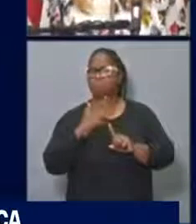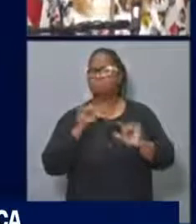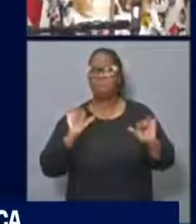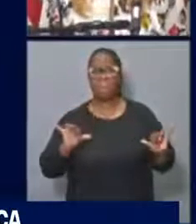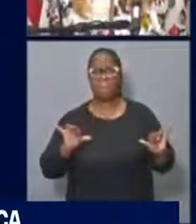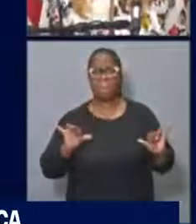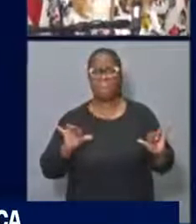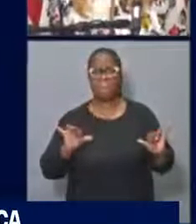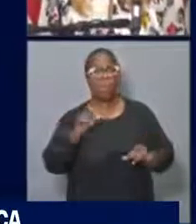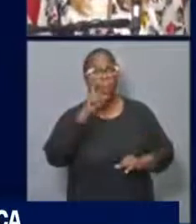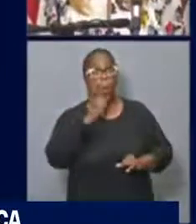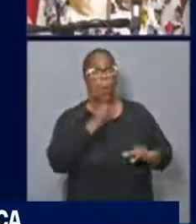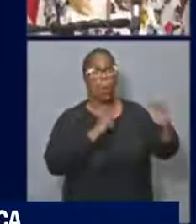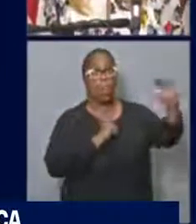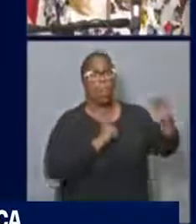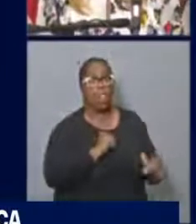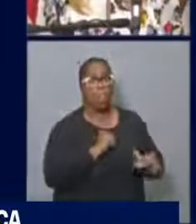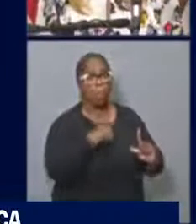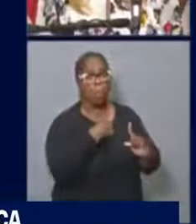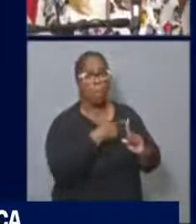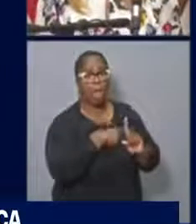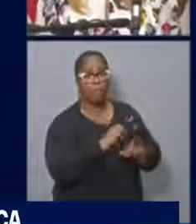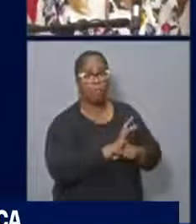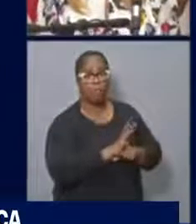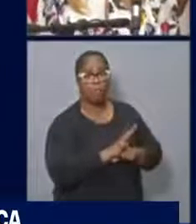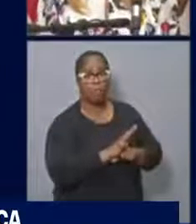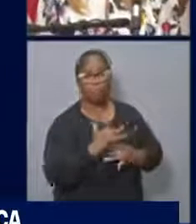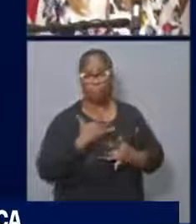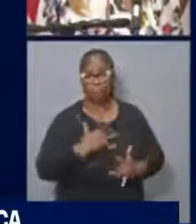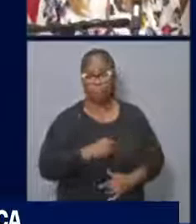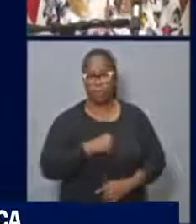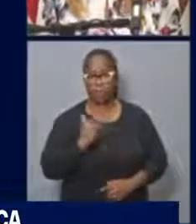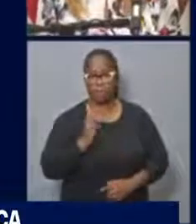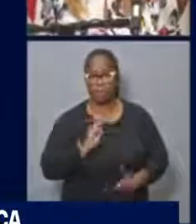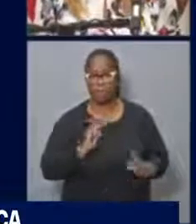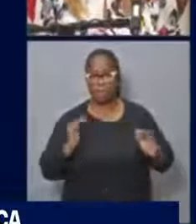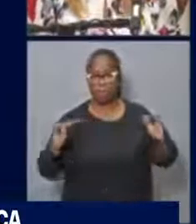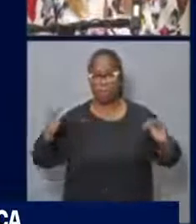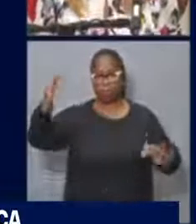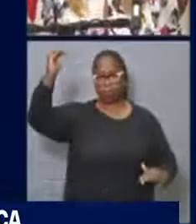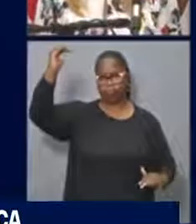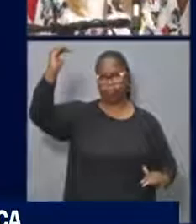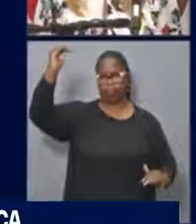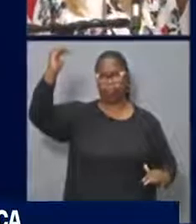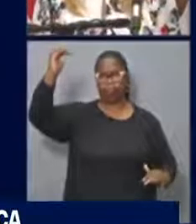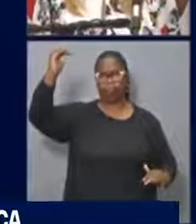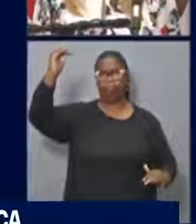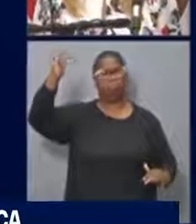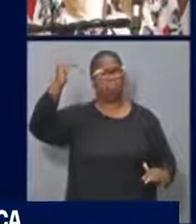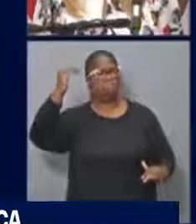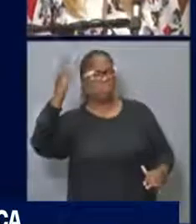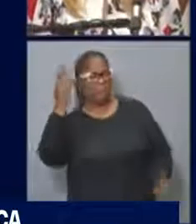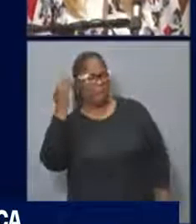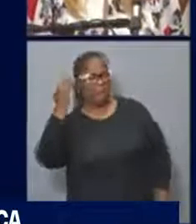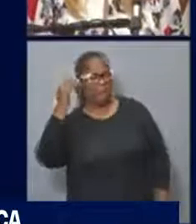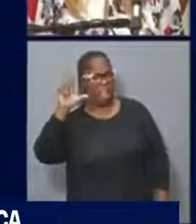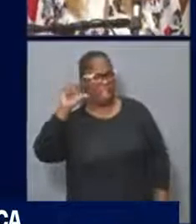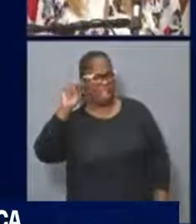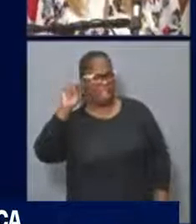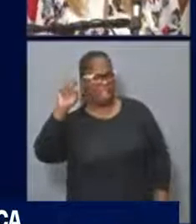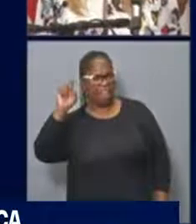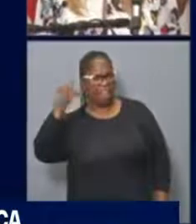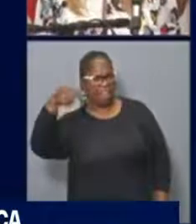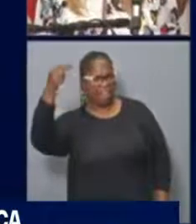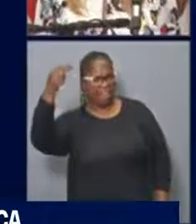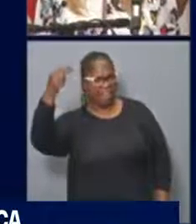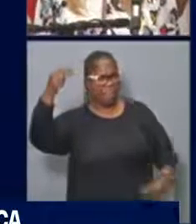consistently the lowest rate of test positivity. This can reflect the greater relative access to and use